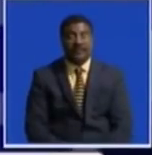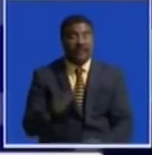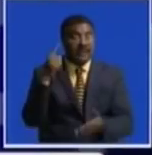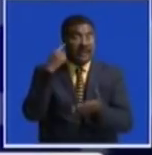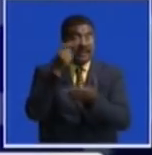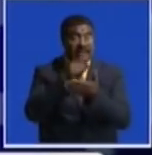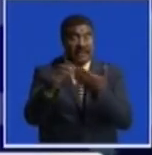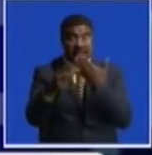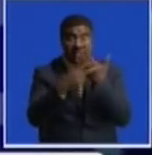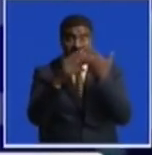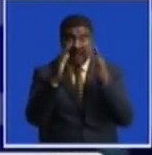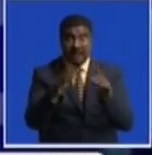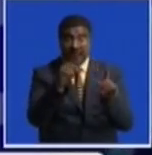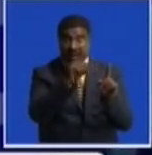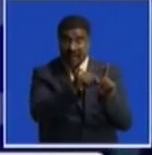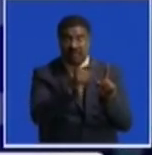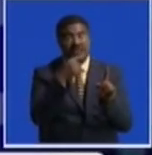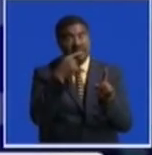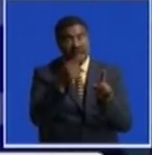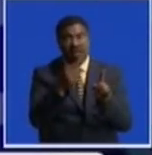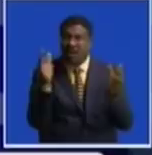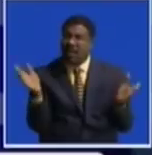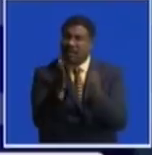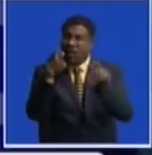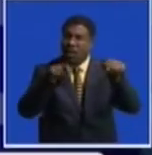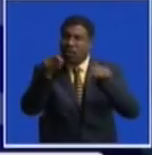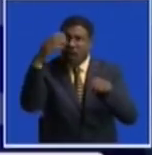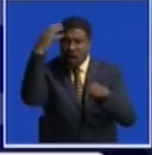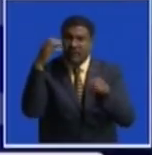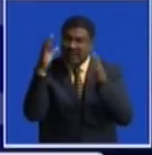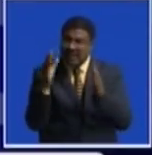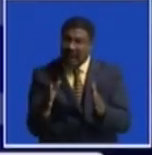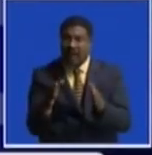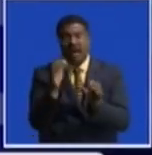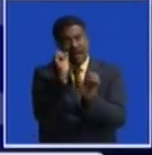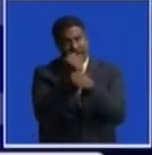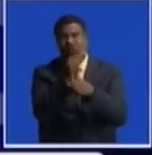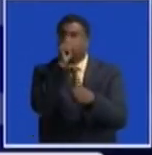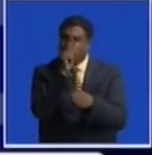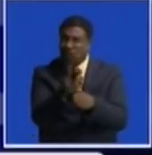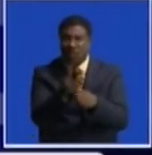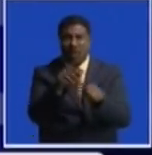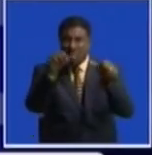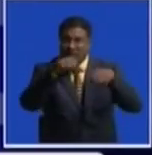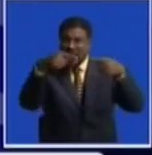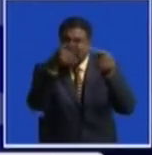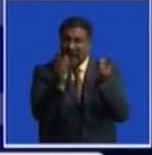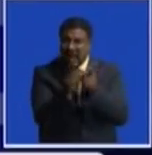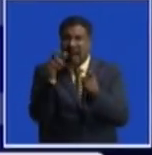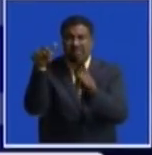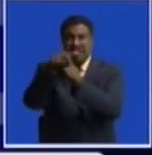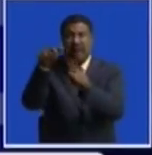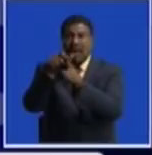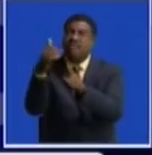Secretary to the Treasury, Fred Sonyamba, has implored controlling officers to ensure irregularities pronounced in the Auditor General's report begin to